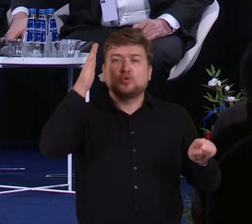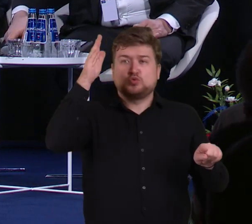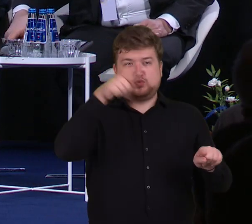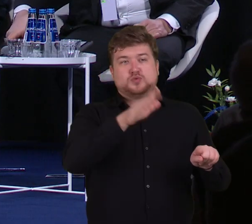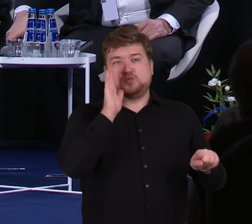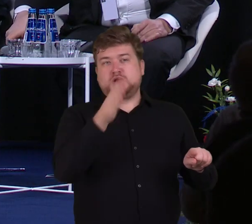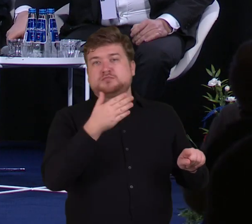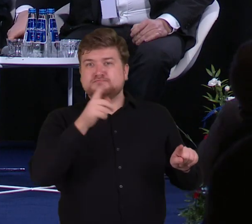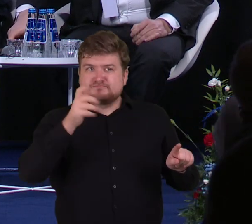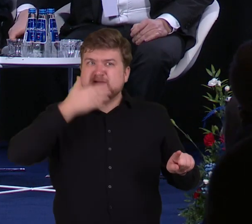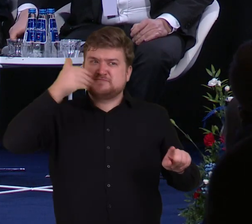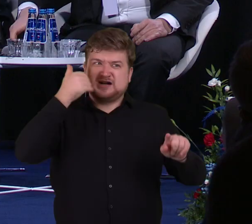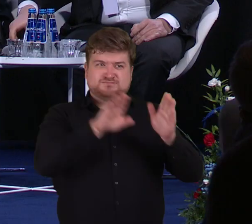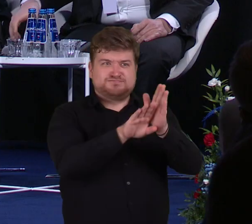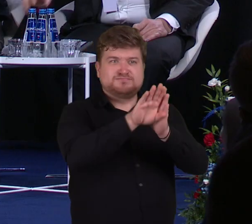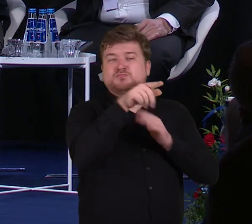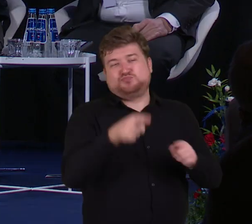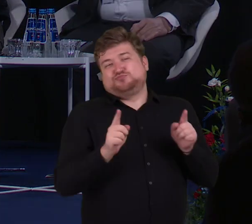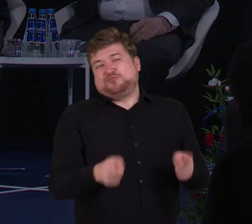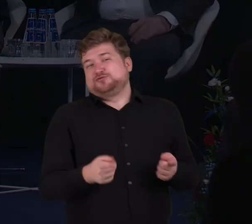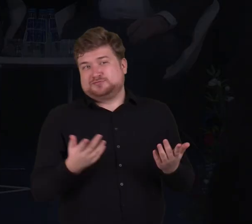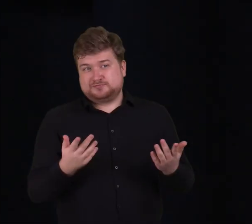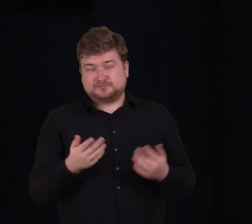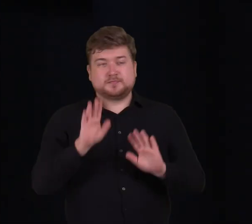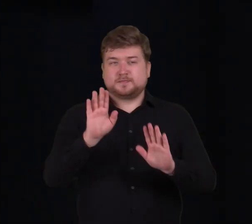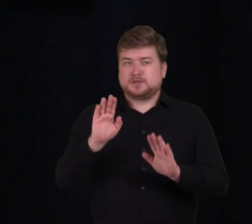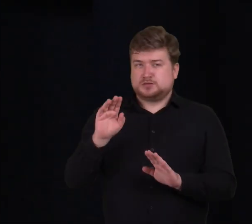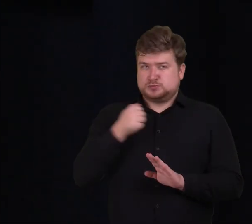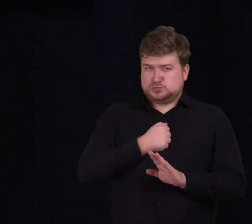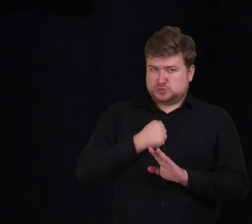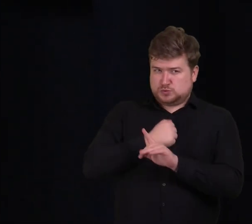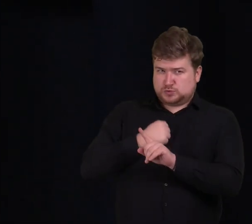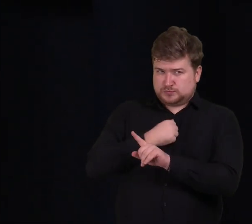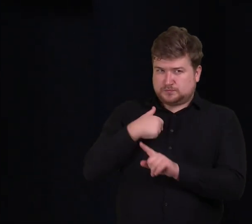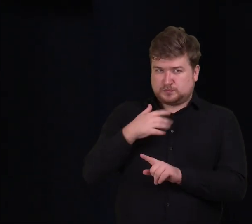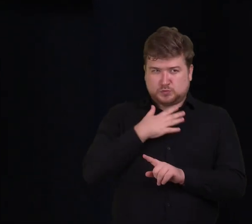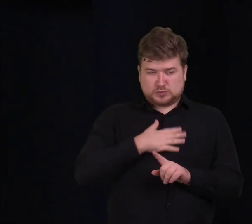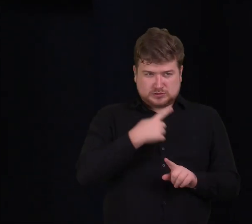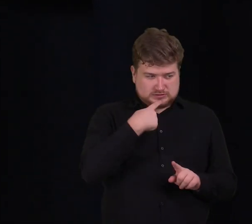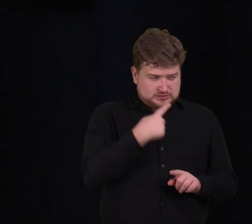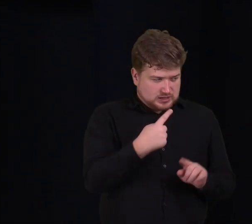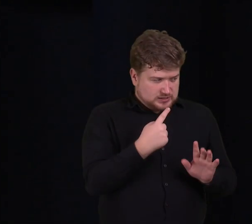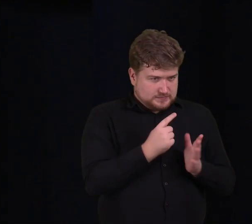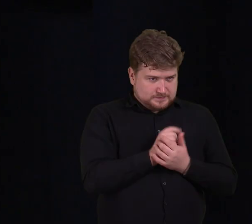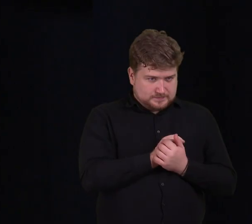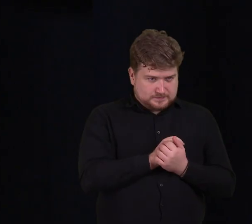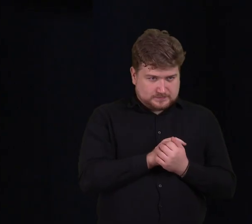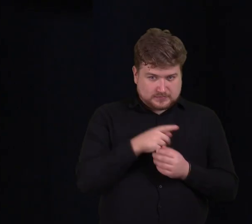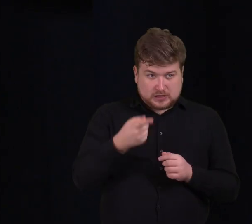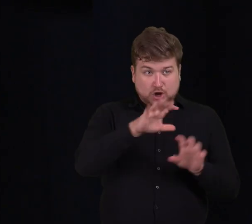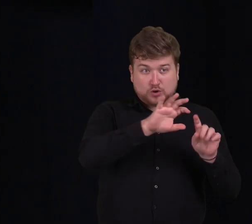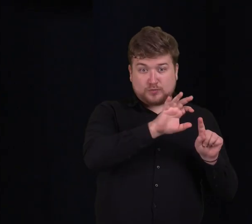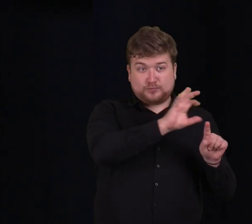France is the country who decentralized a lot. We are all the witness